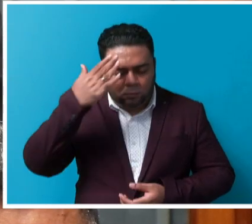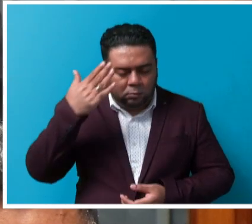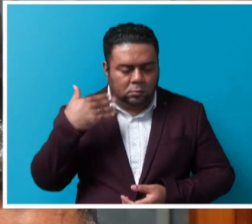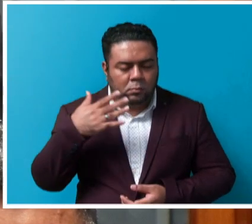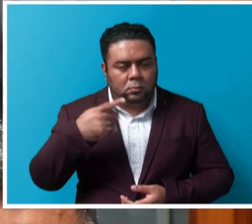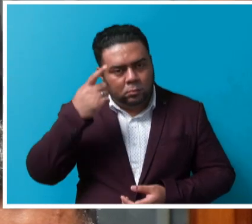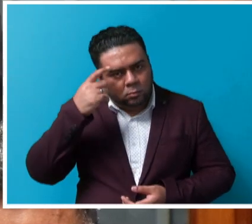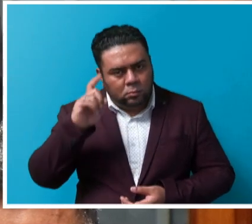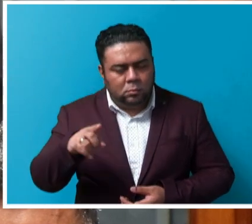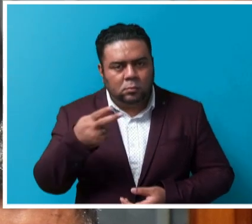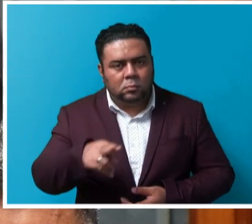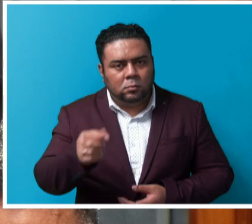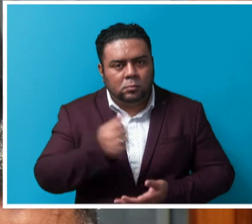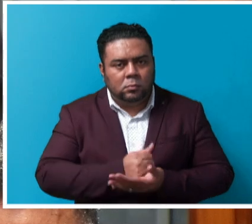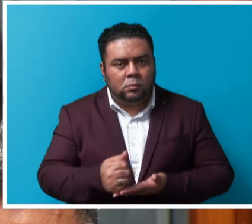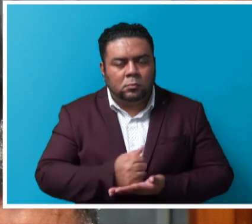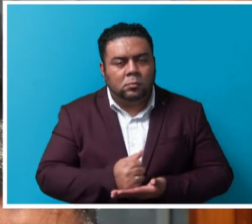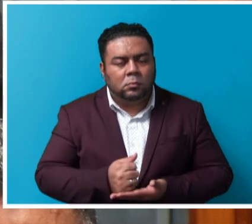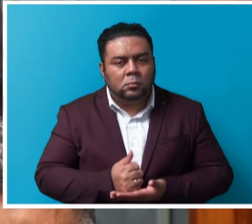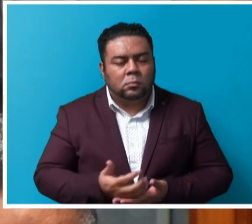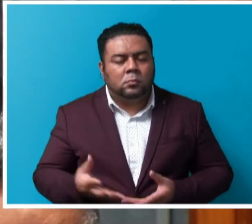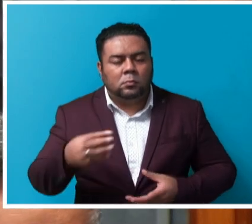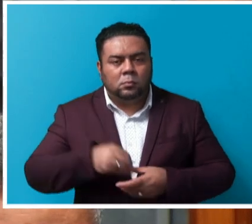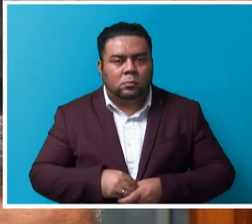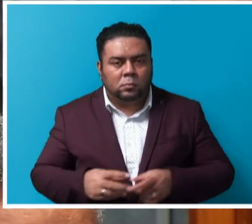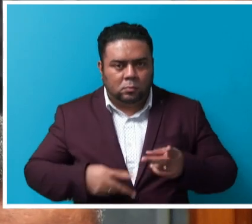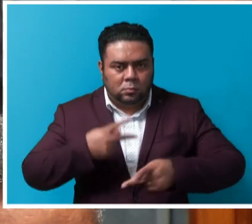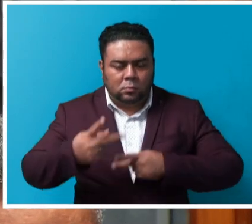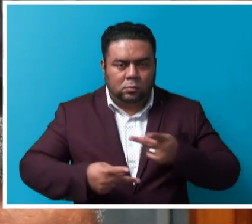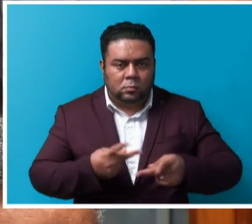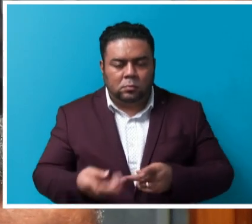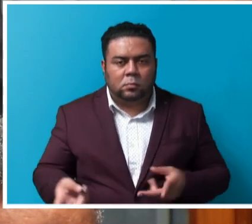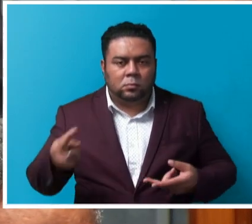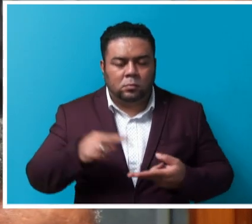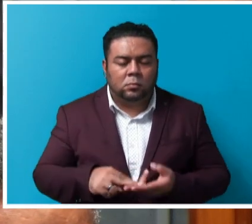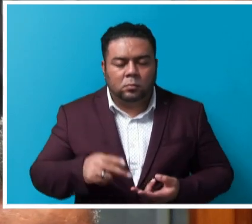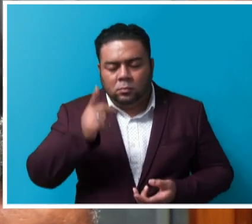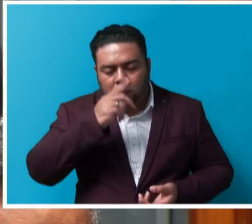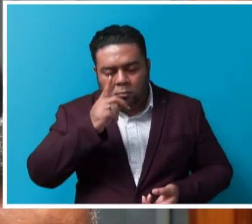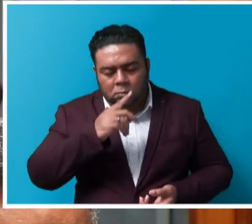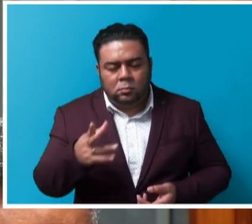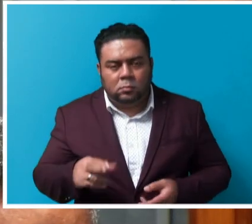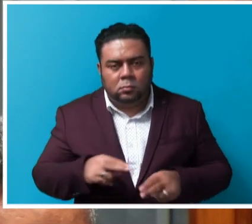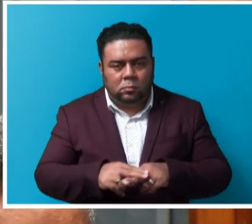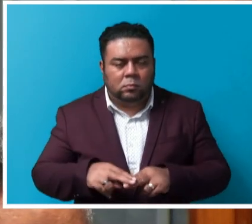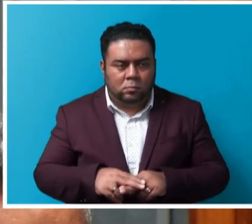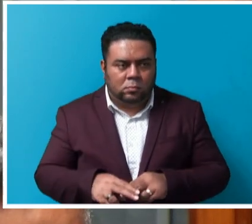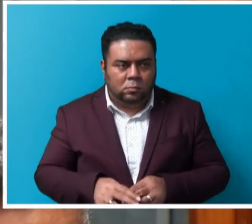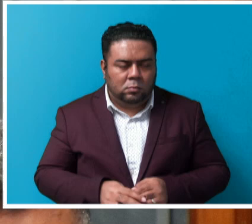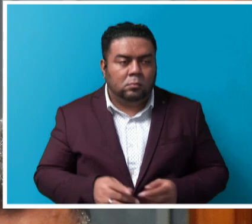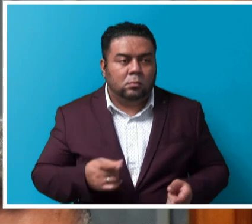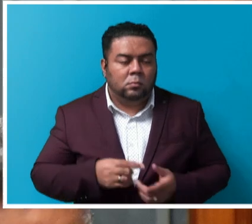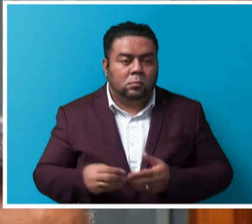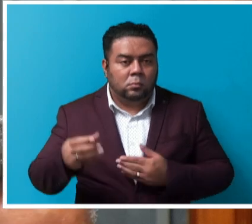action, urging us to embrace progress, unity, and service to the people of Fiji. As